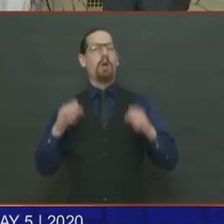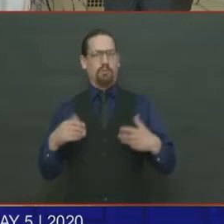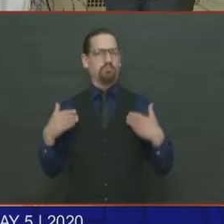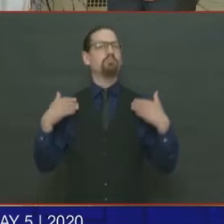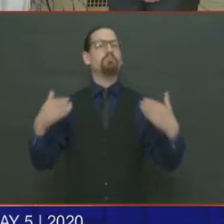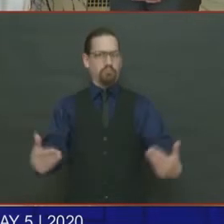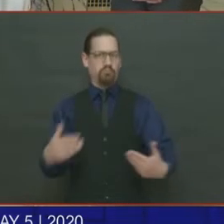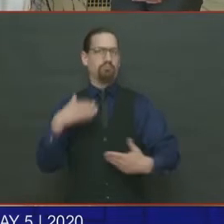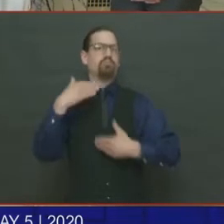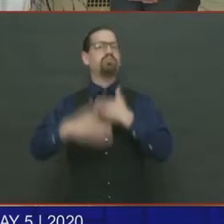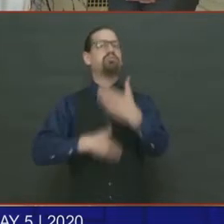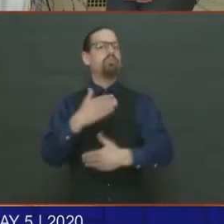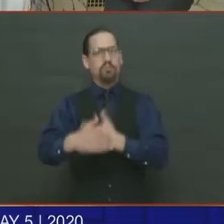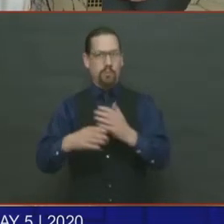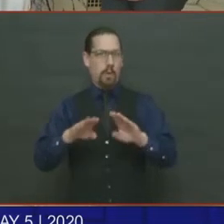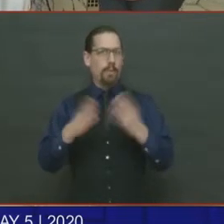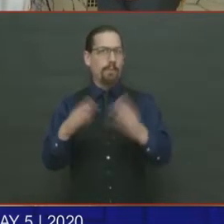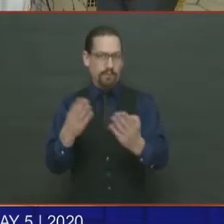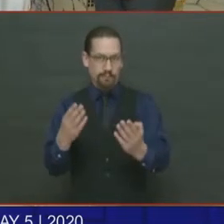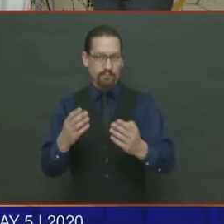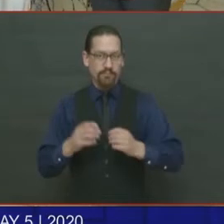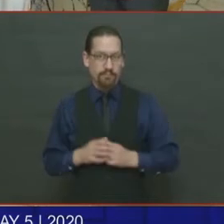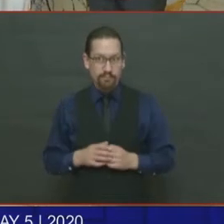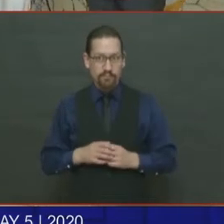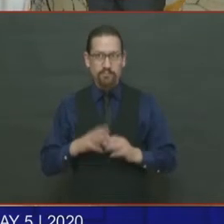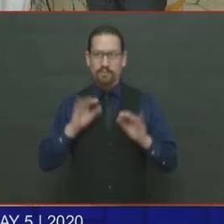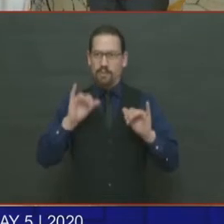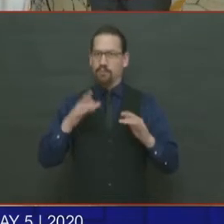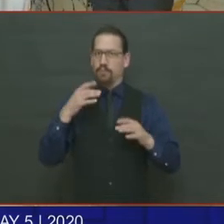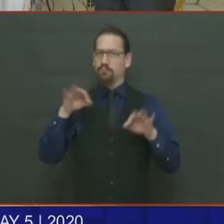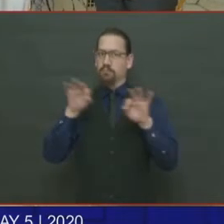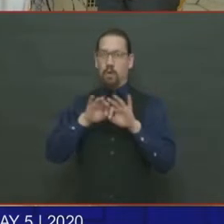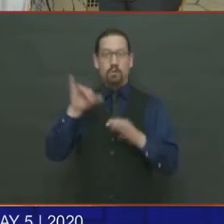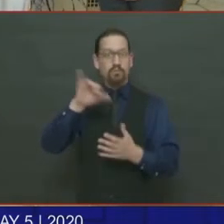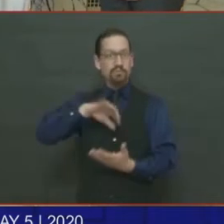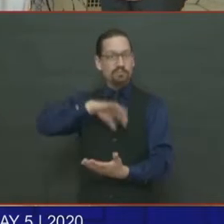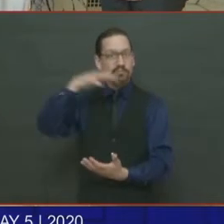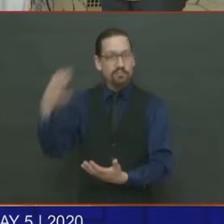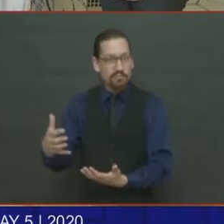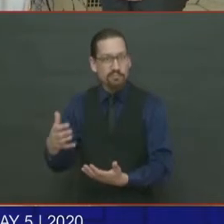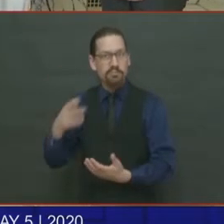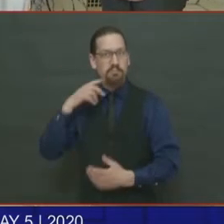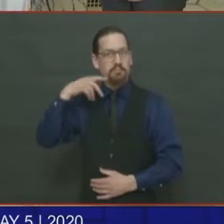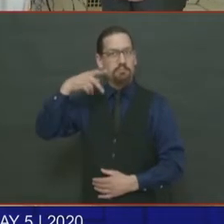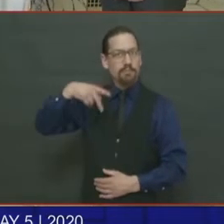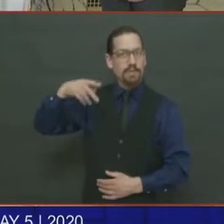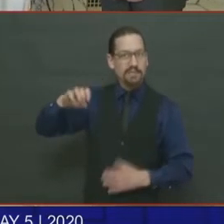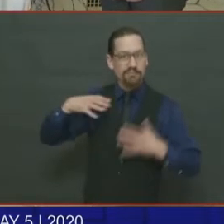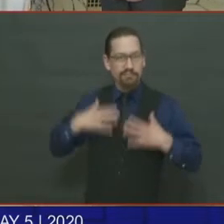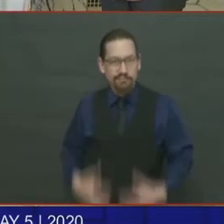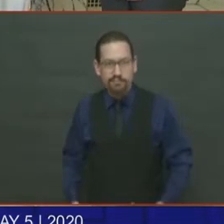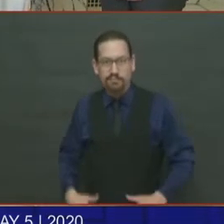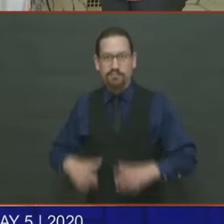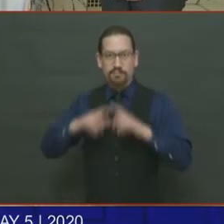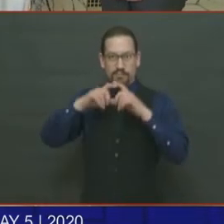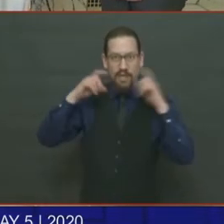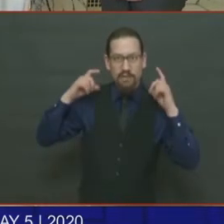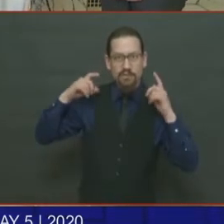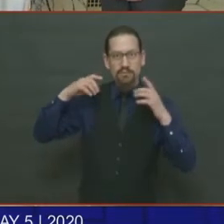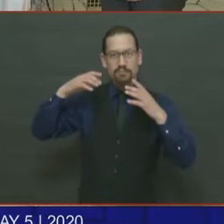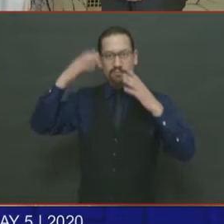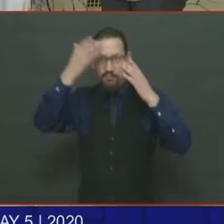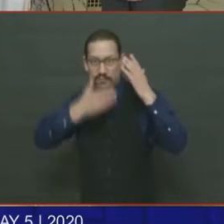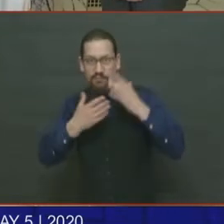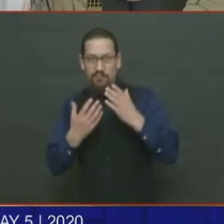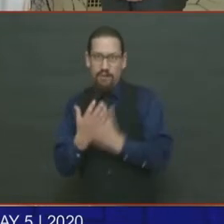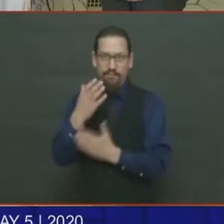one by one. There's the PPE guideline. We have to have, what we need is a number of days on hand. We